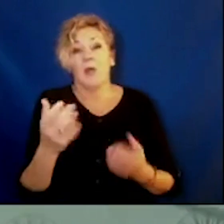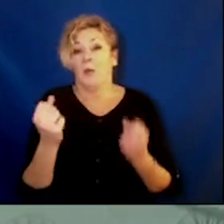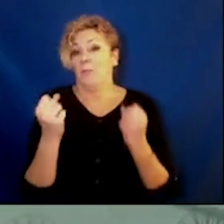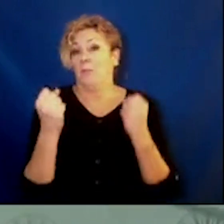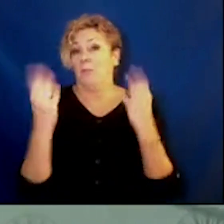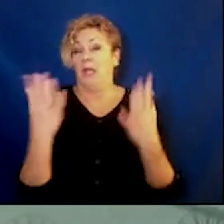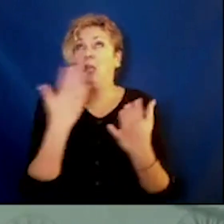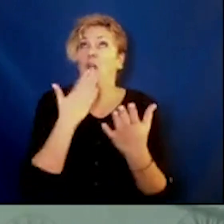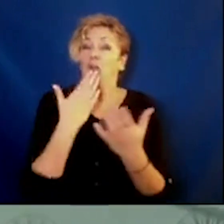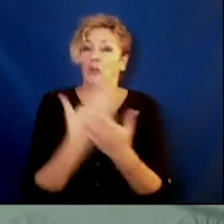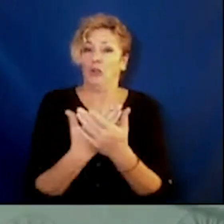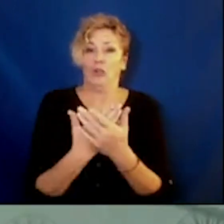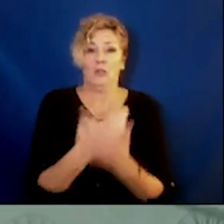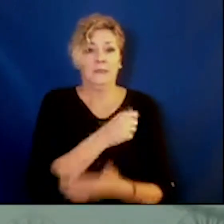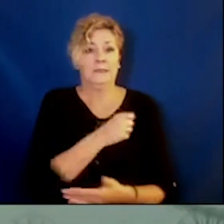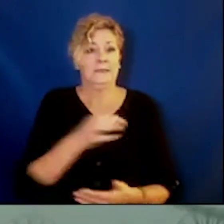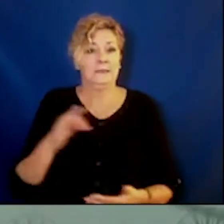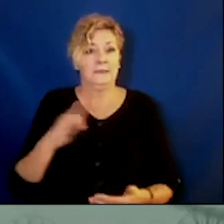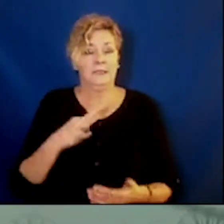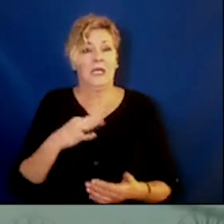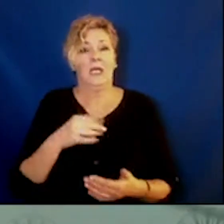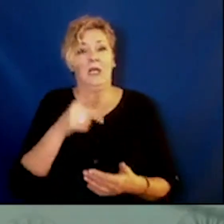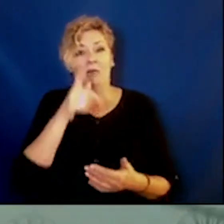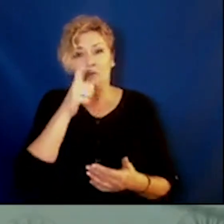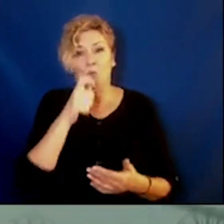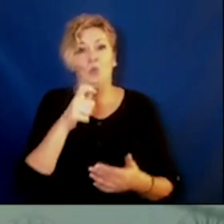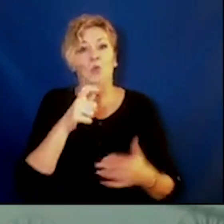to help contact trace?